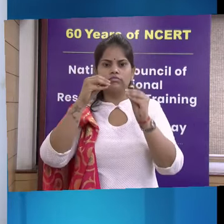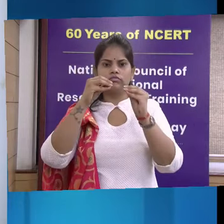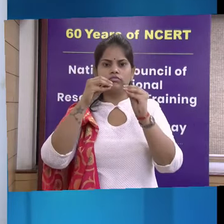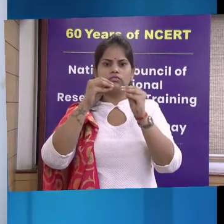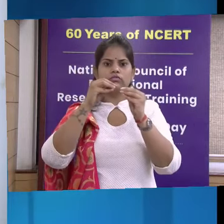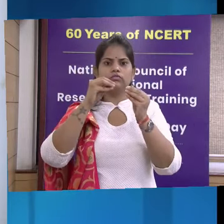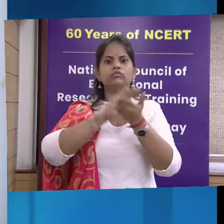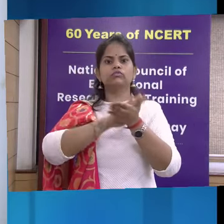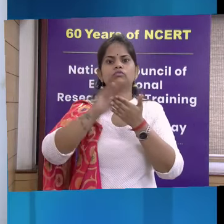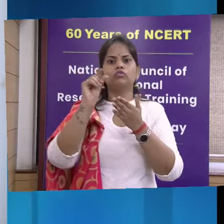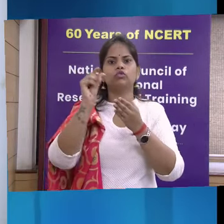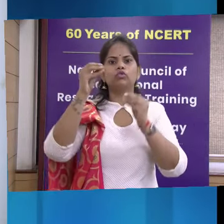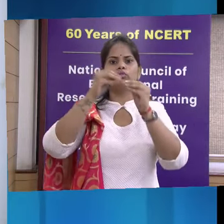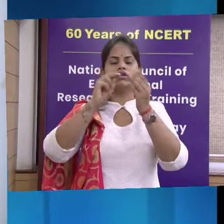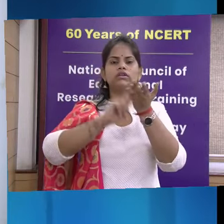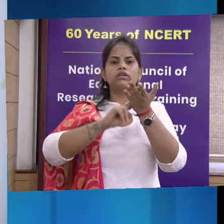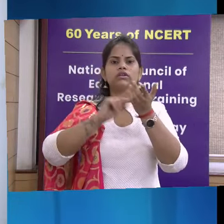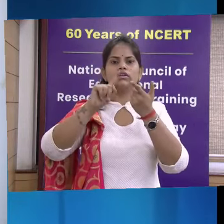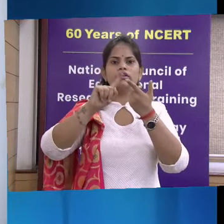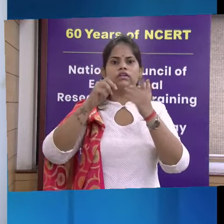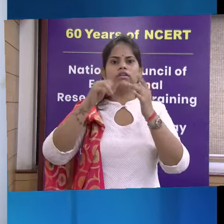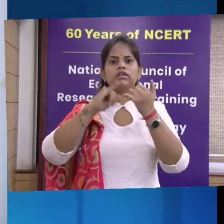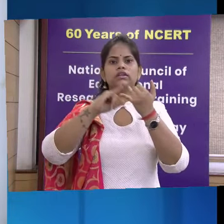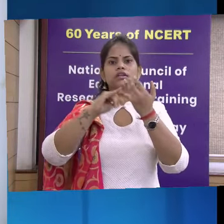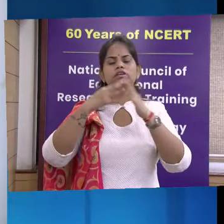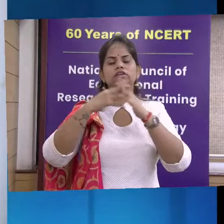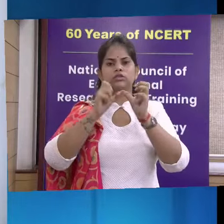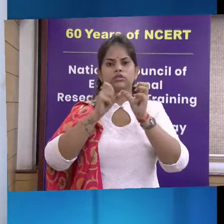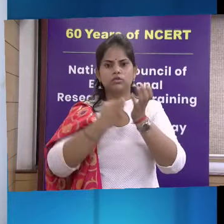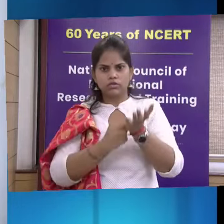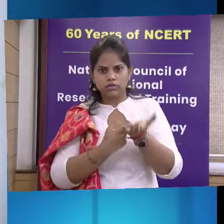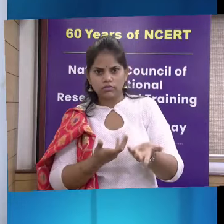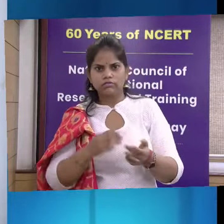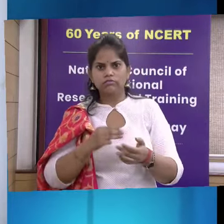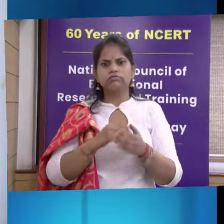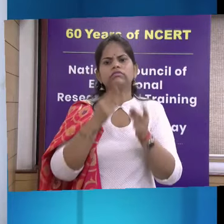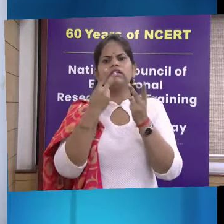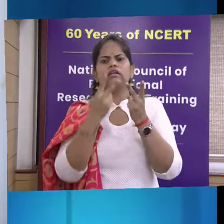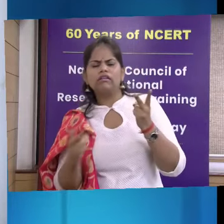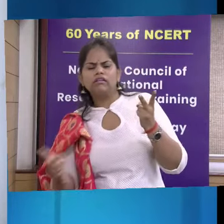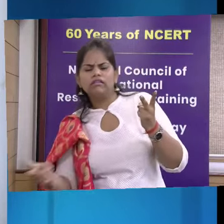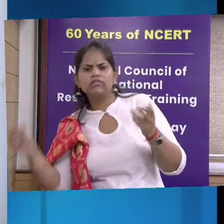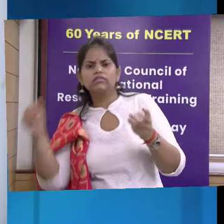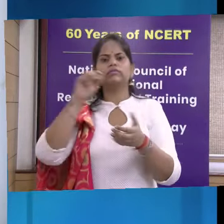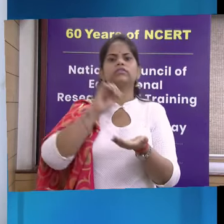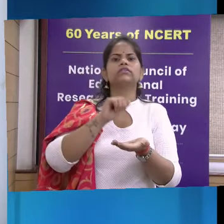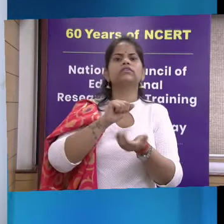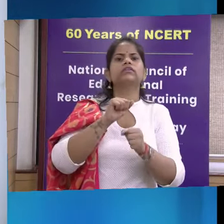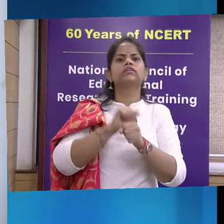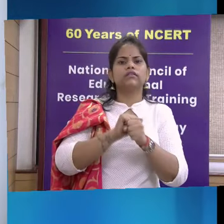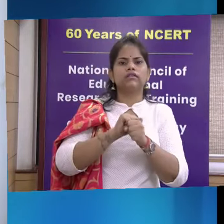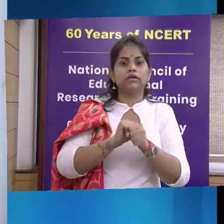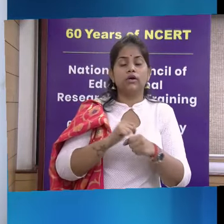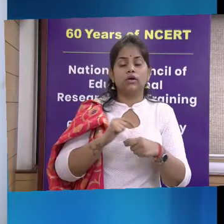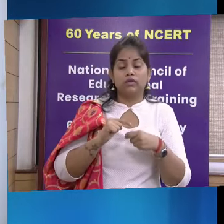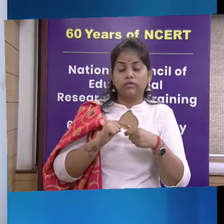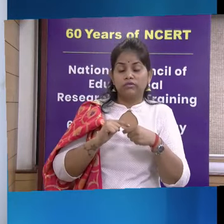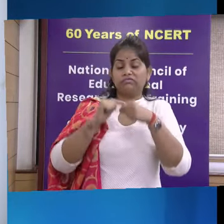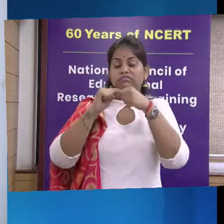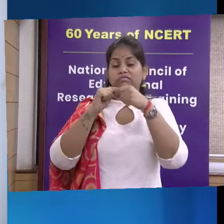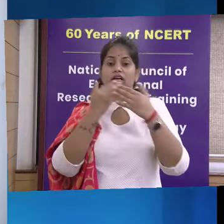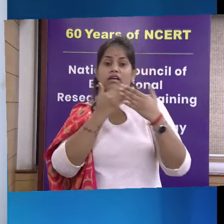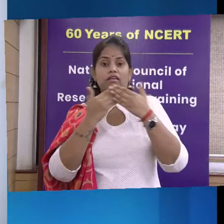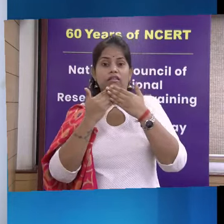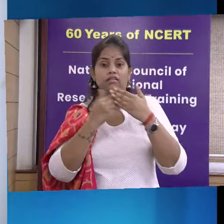Mysore, and Shillong has been working towards achieving the goal of providing quality education to all